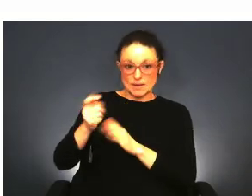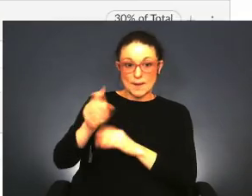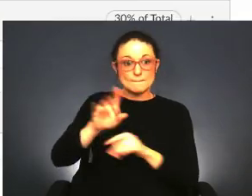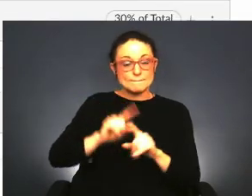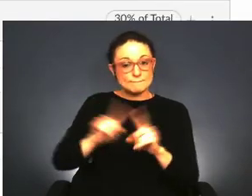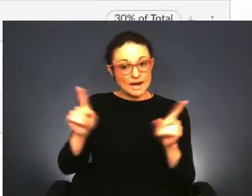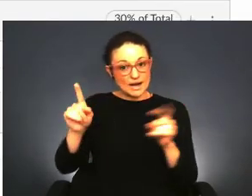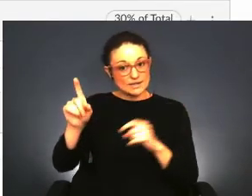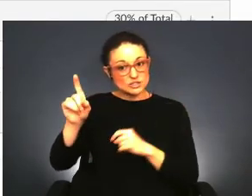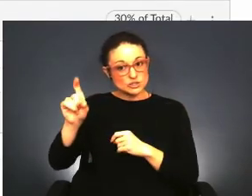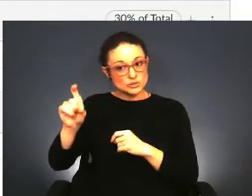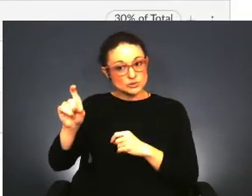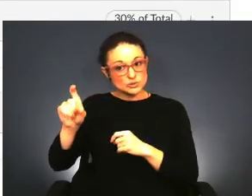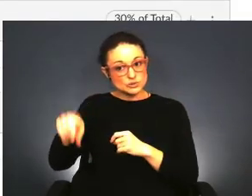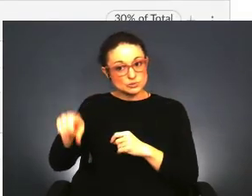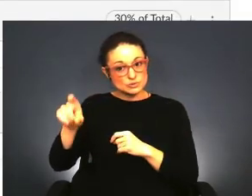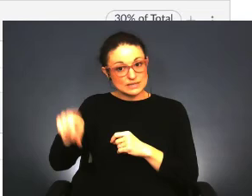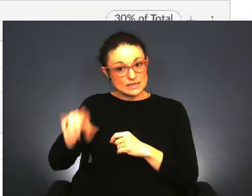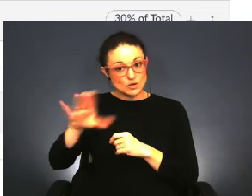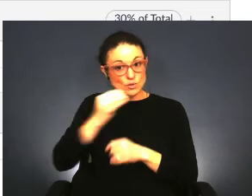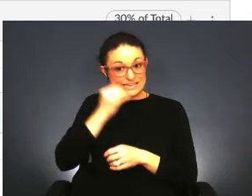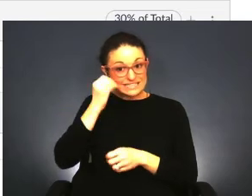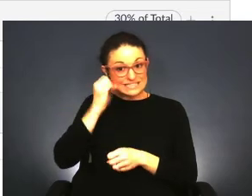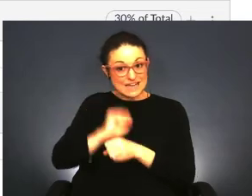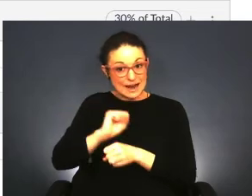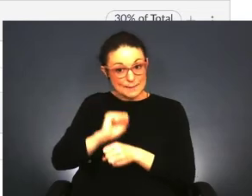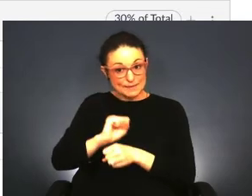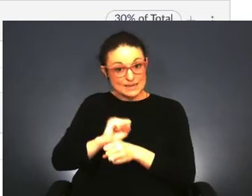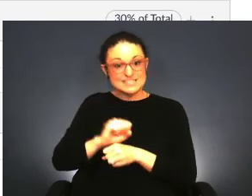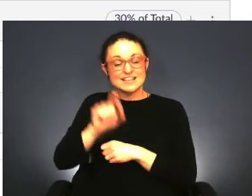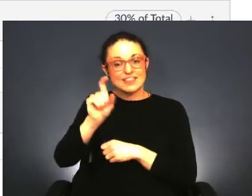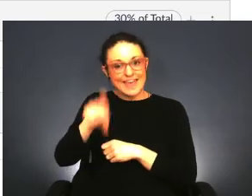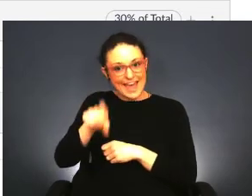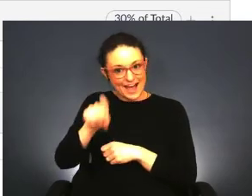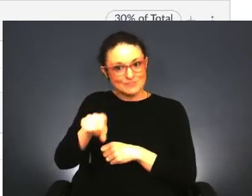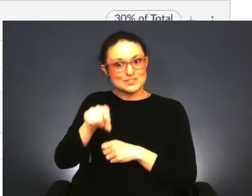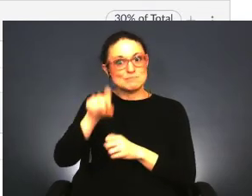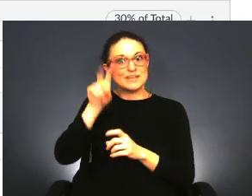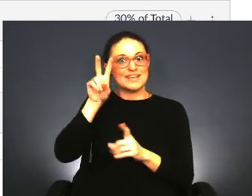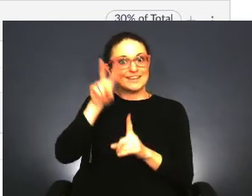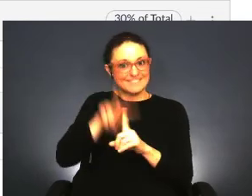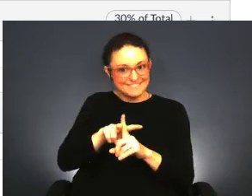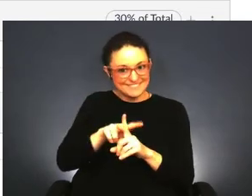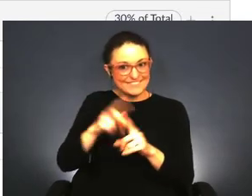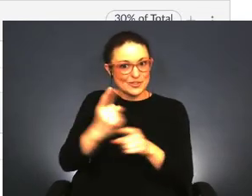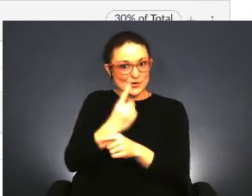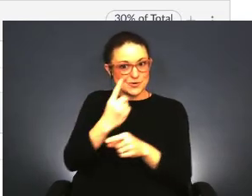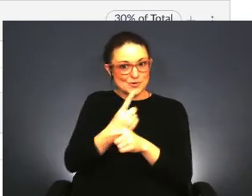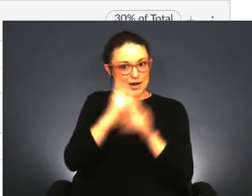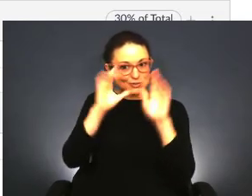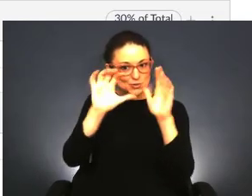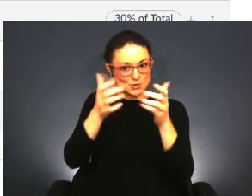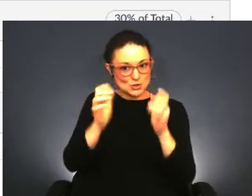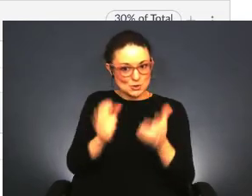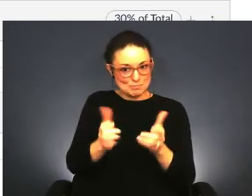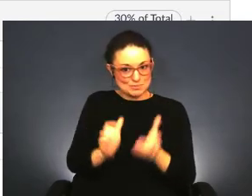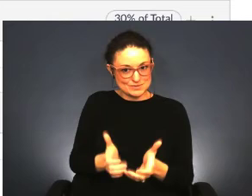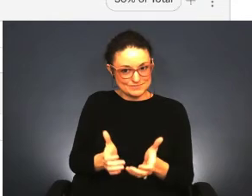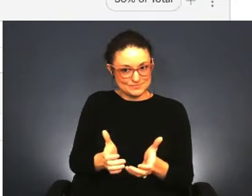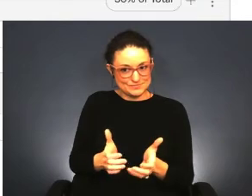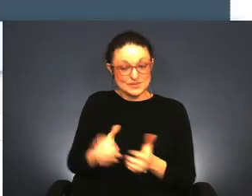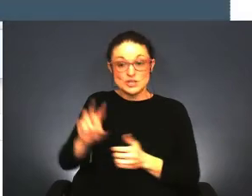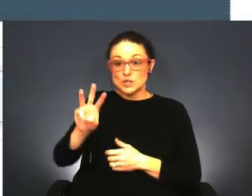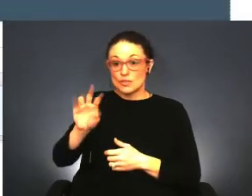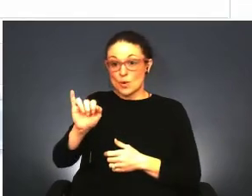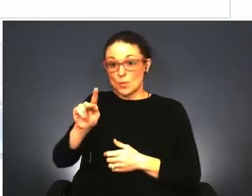need to put your assignments into the correct groups. Okay, so wiki assignment,